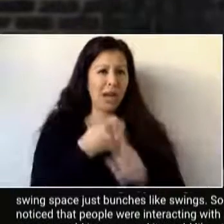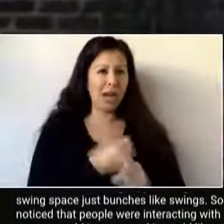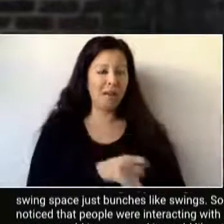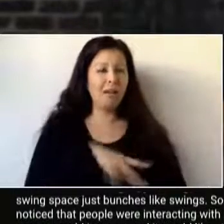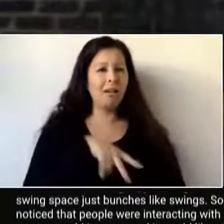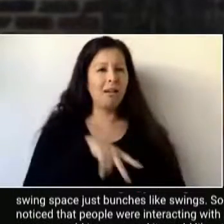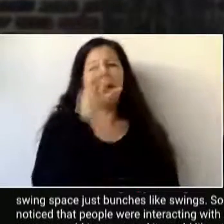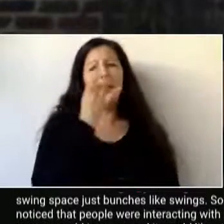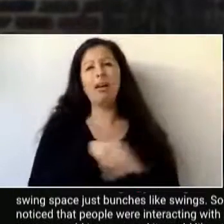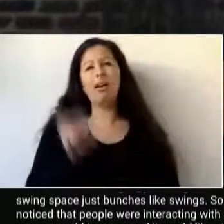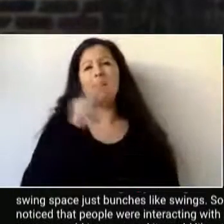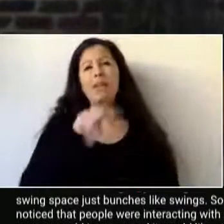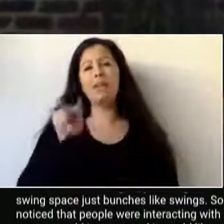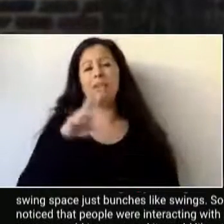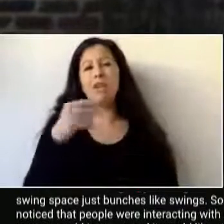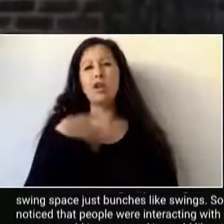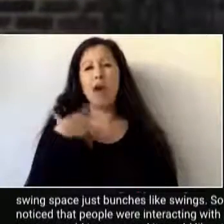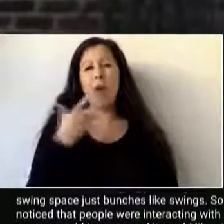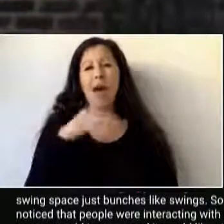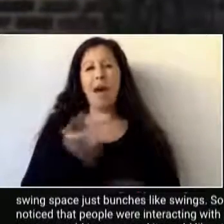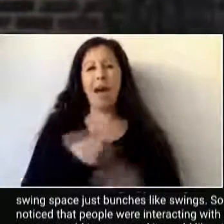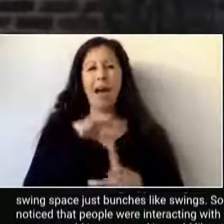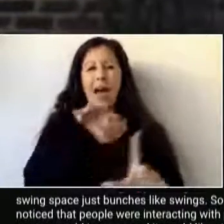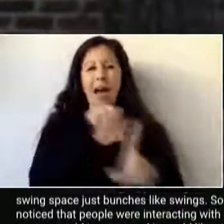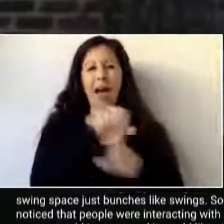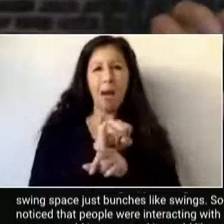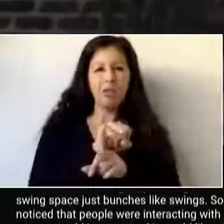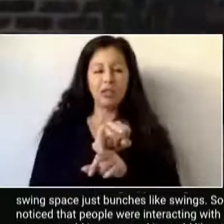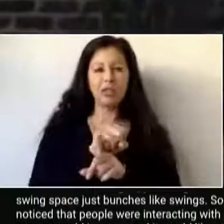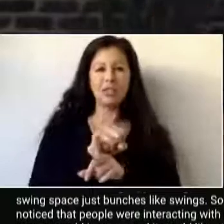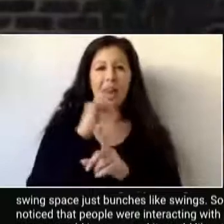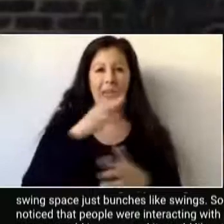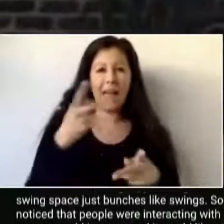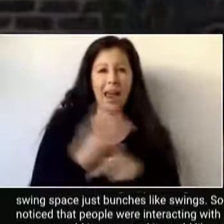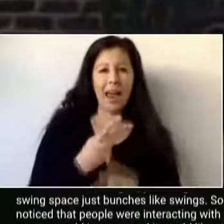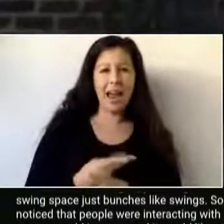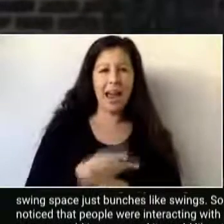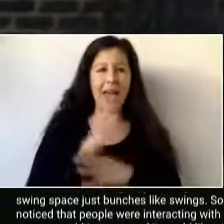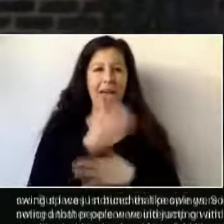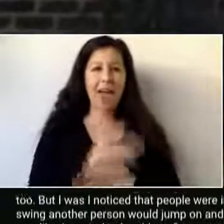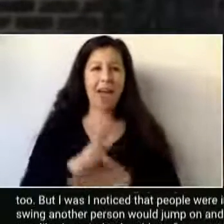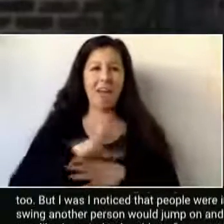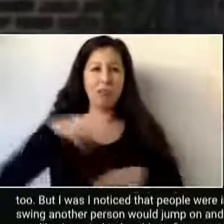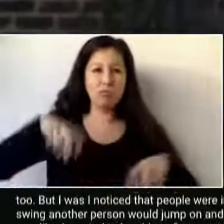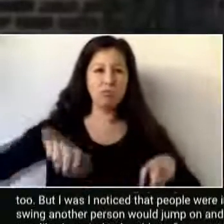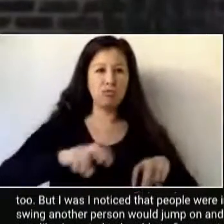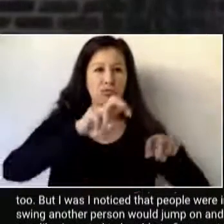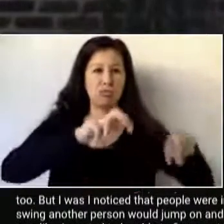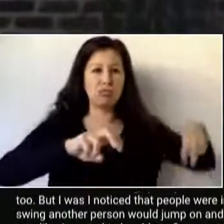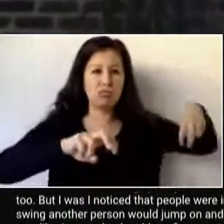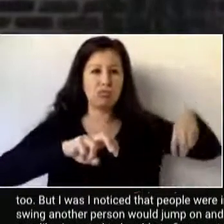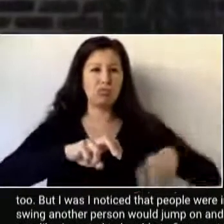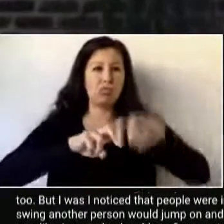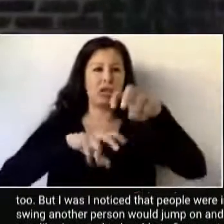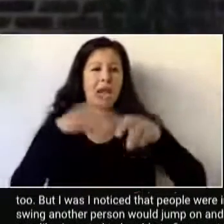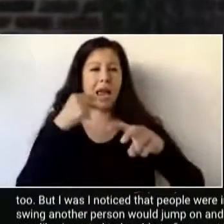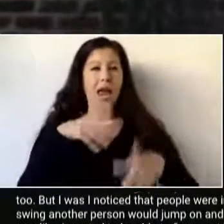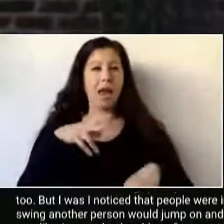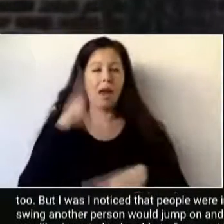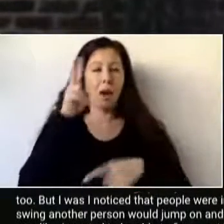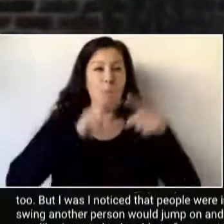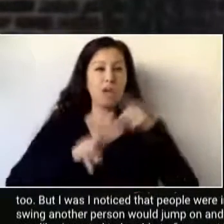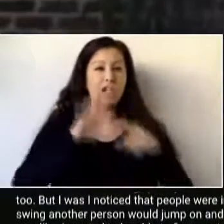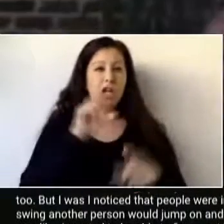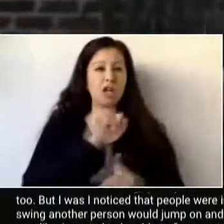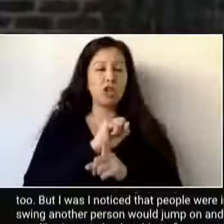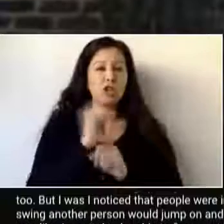to kind of maybe like calculate and average the motion of people and like kind of project the social behavior of these people in the